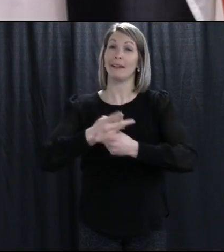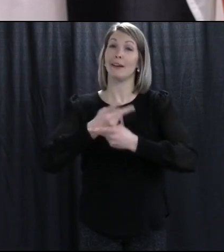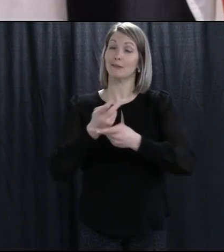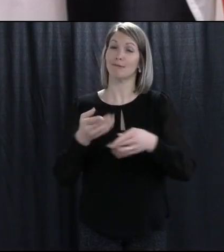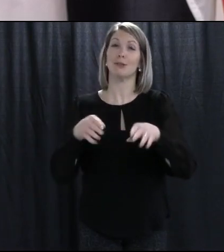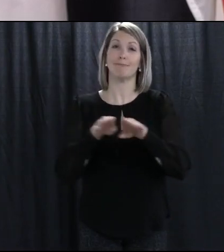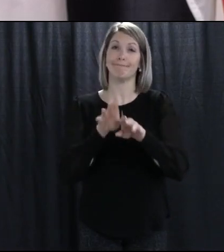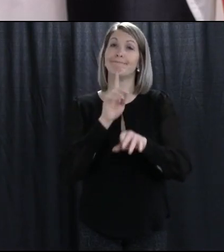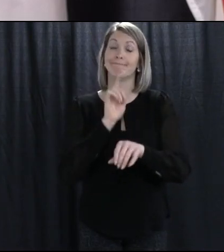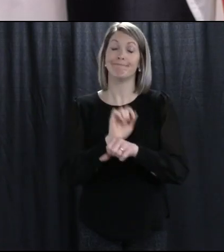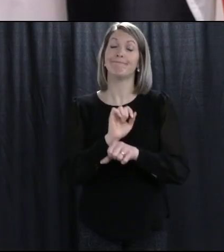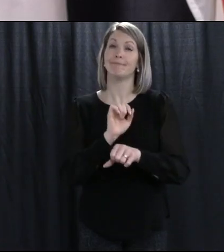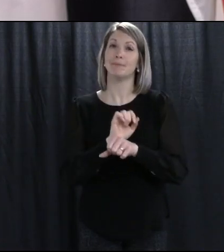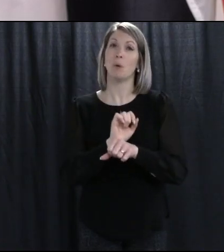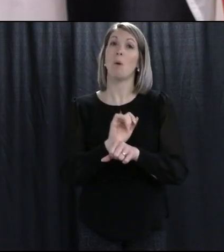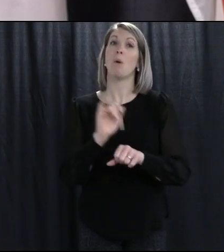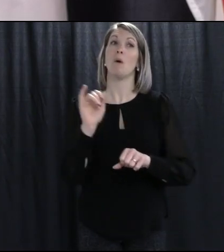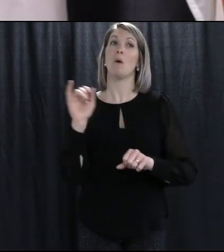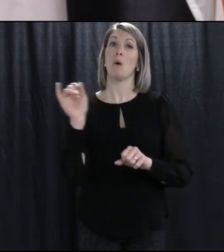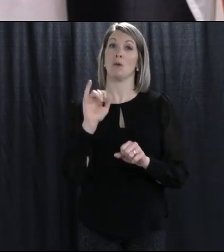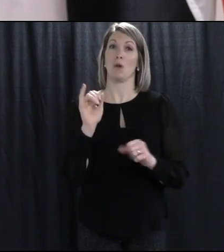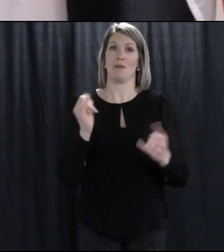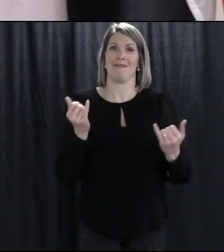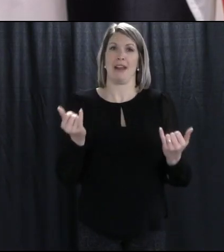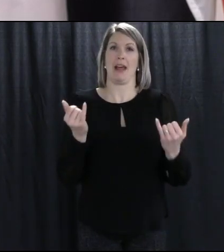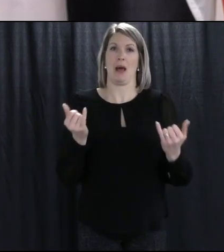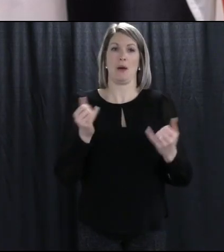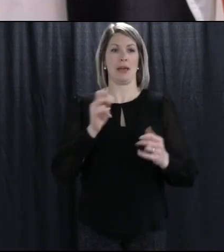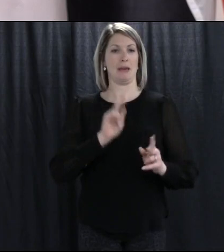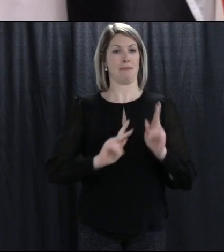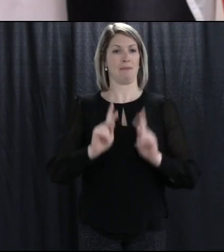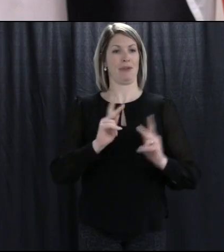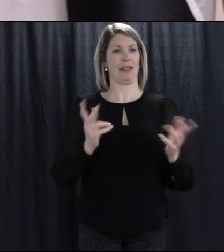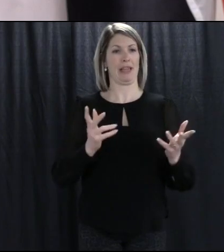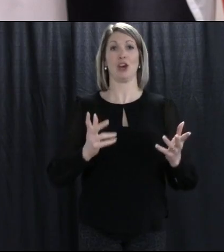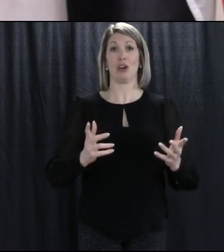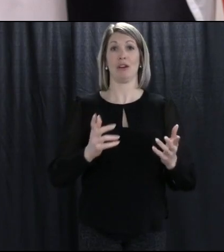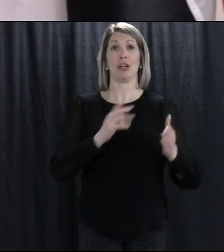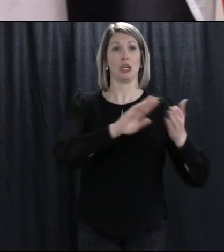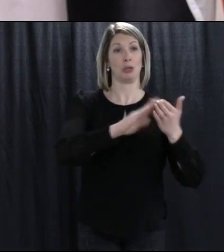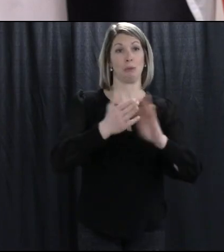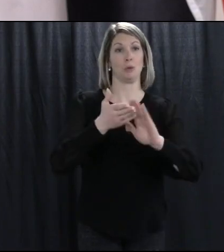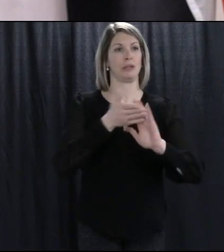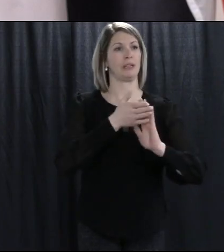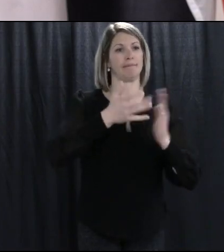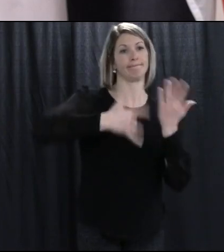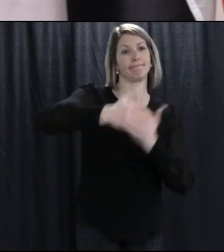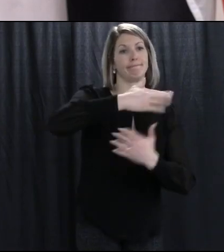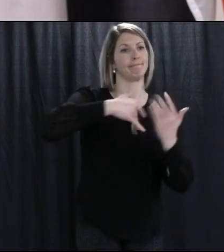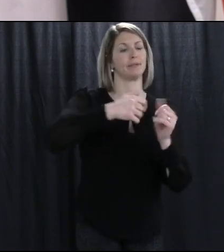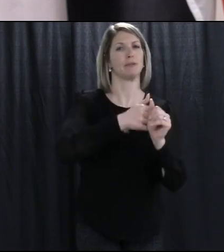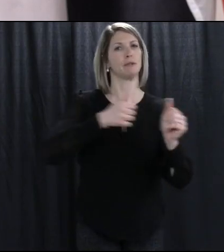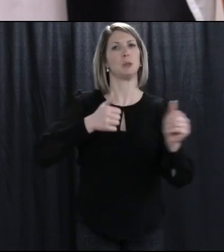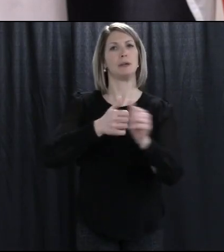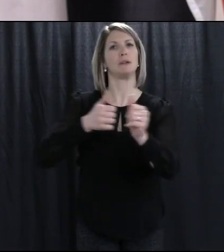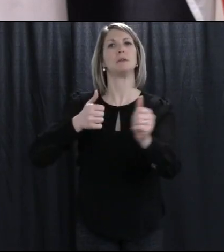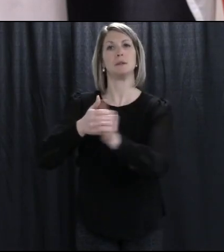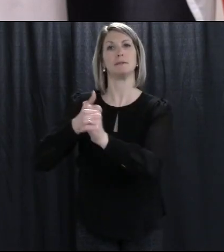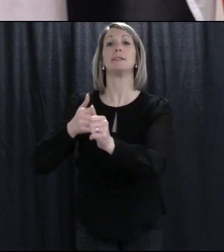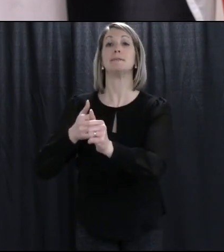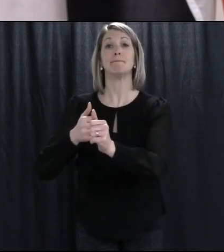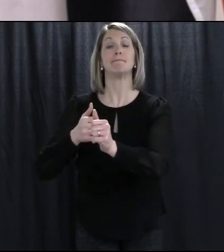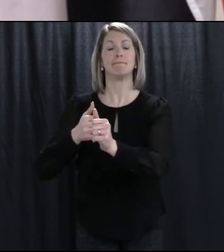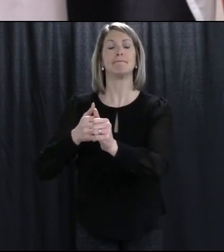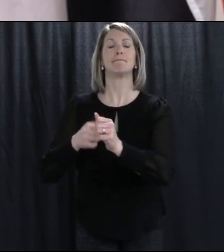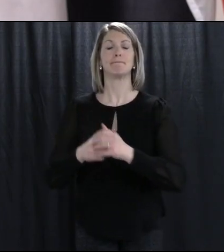the population, the people of our province, make significant changes in the way they socialize with each other. So I want